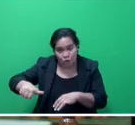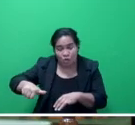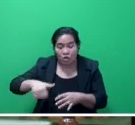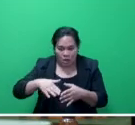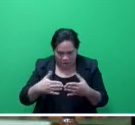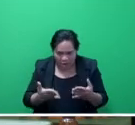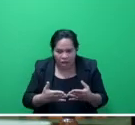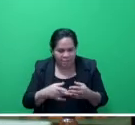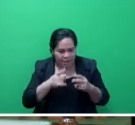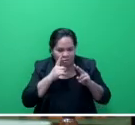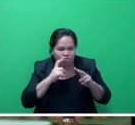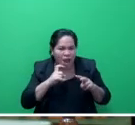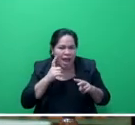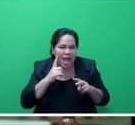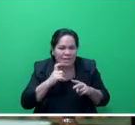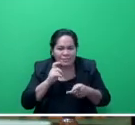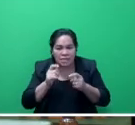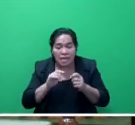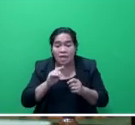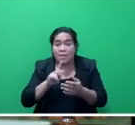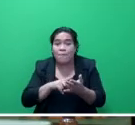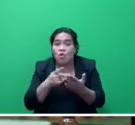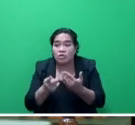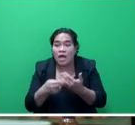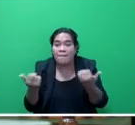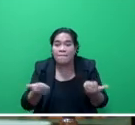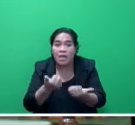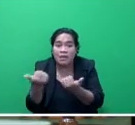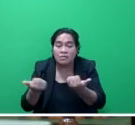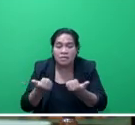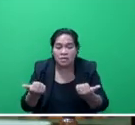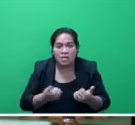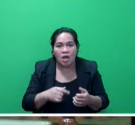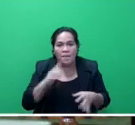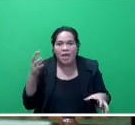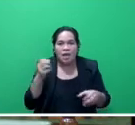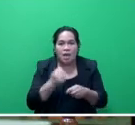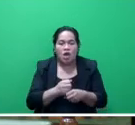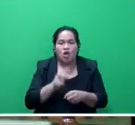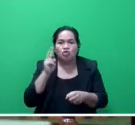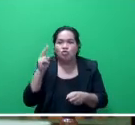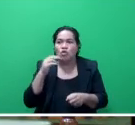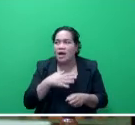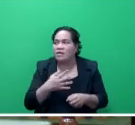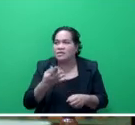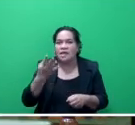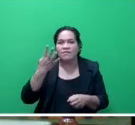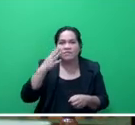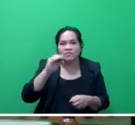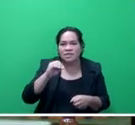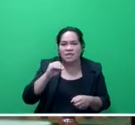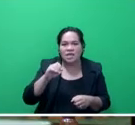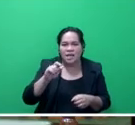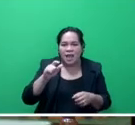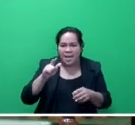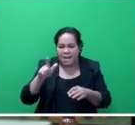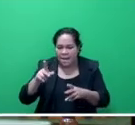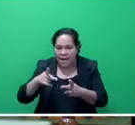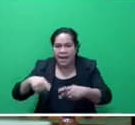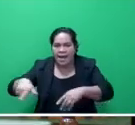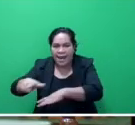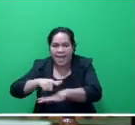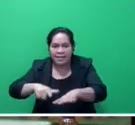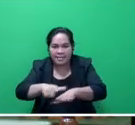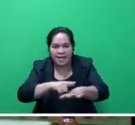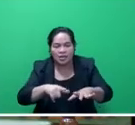Development Program. Once all the projects are completed, there will be a total of 284 lots, 270 residential lots and 14 non-residential lots